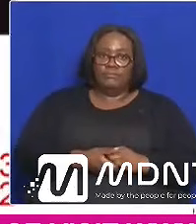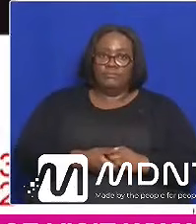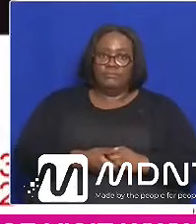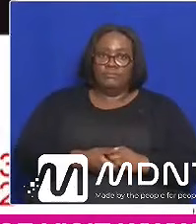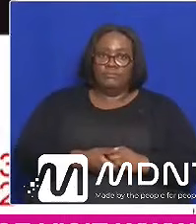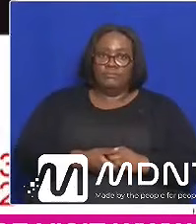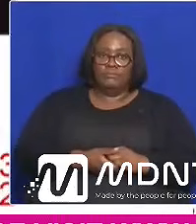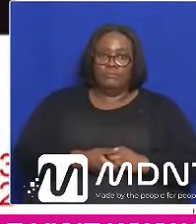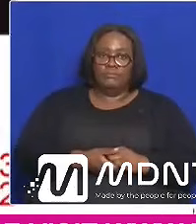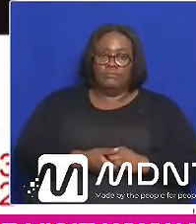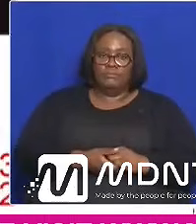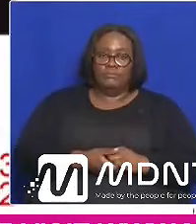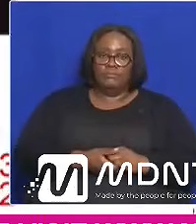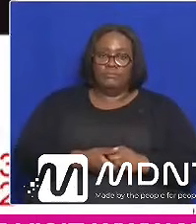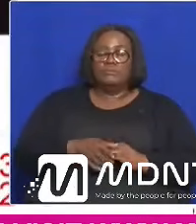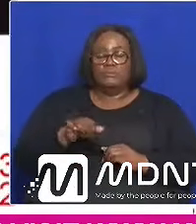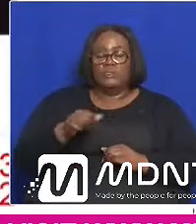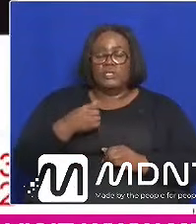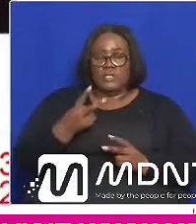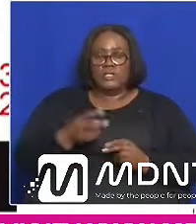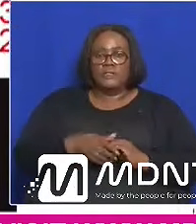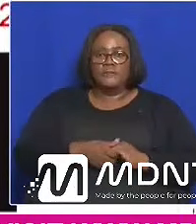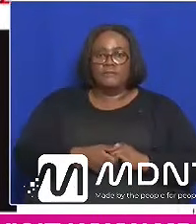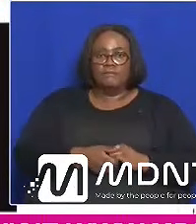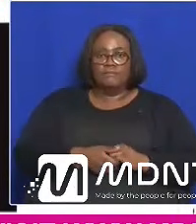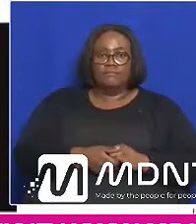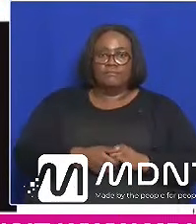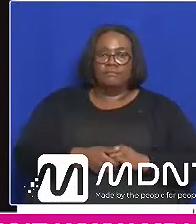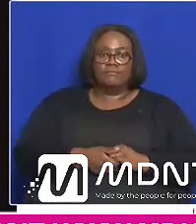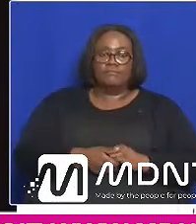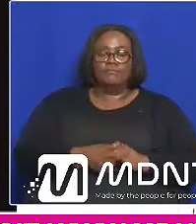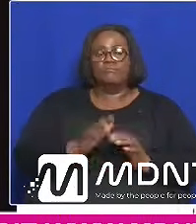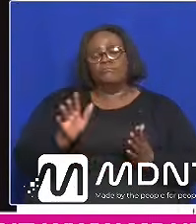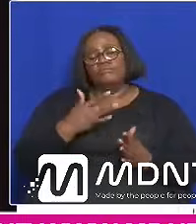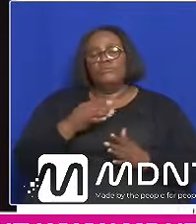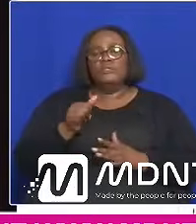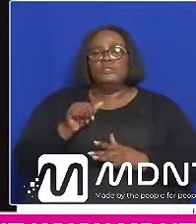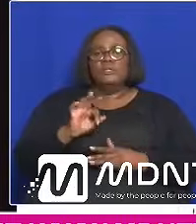Yes, I see it. Okay, and if we go over leaflet 63,